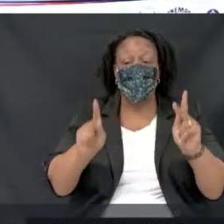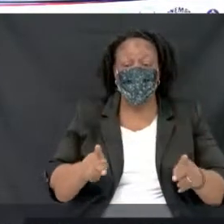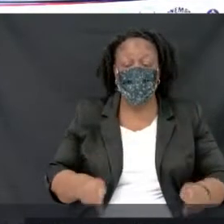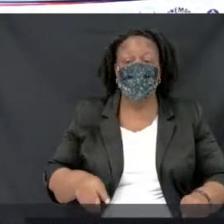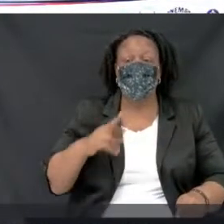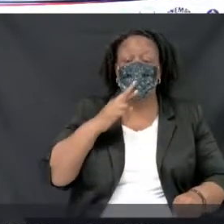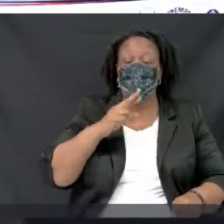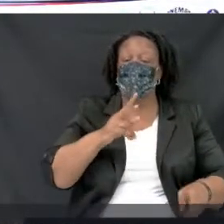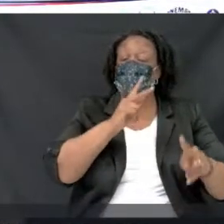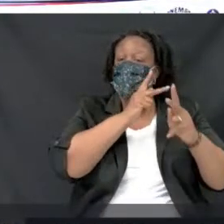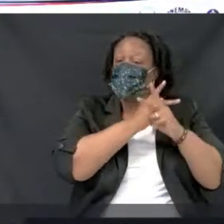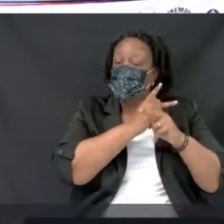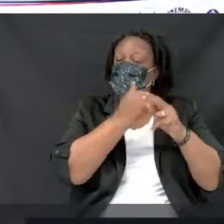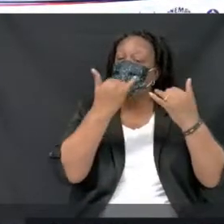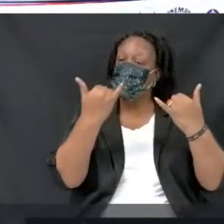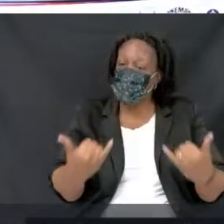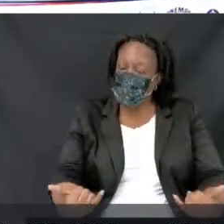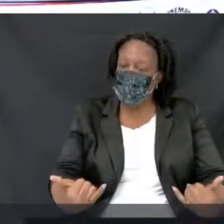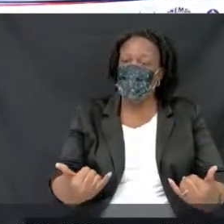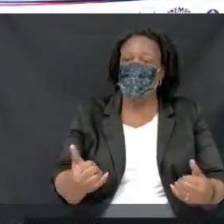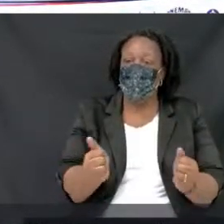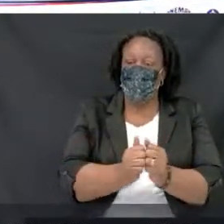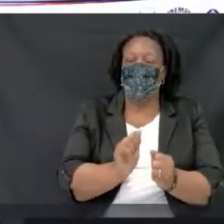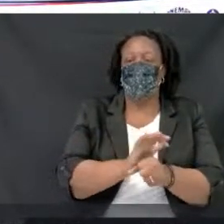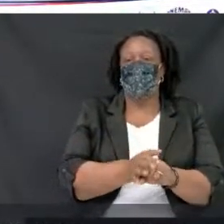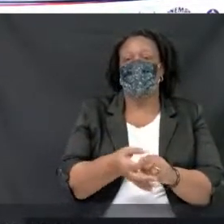And so safety comes first.